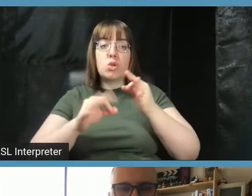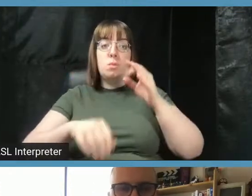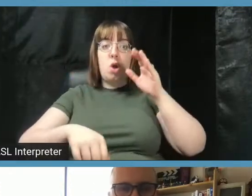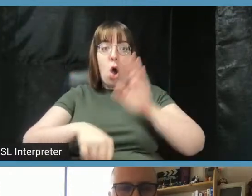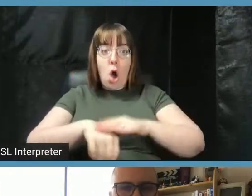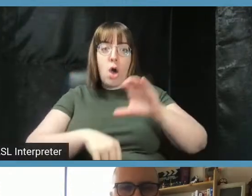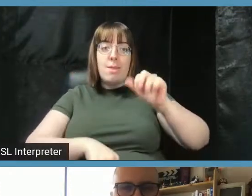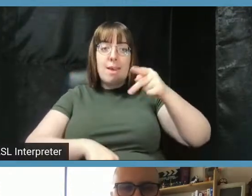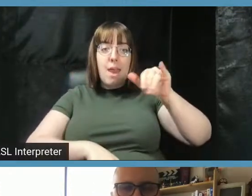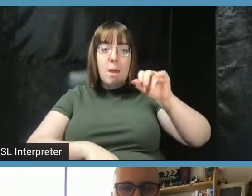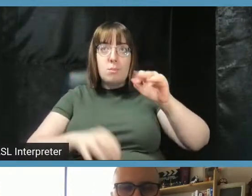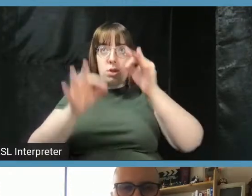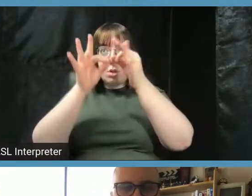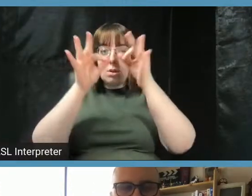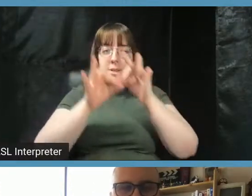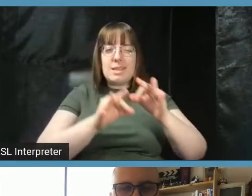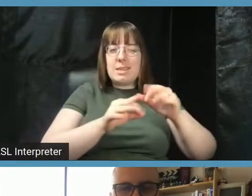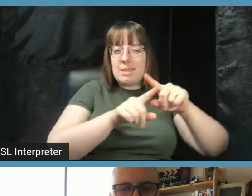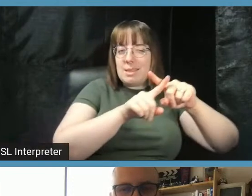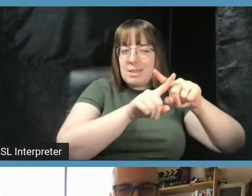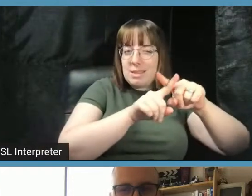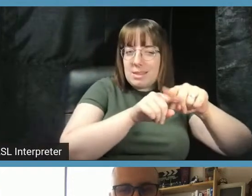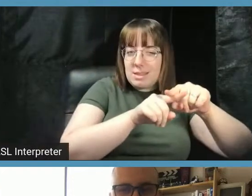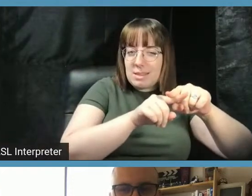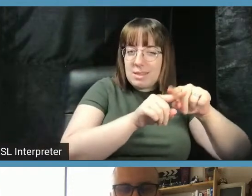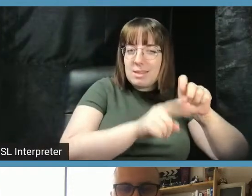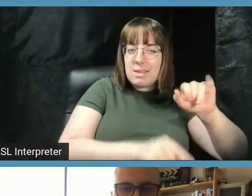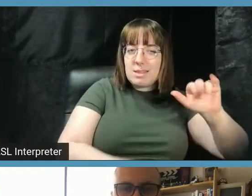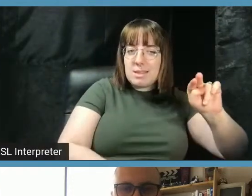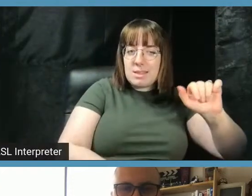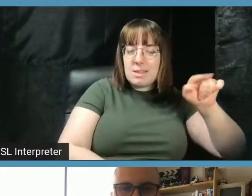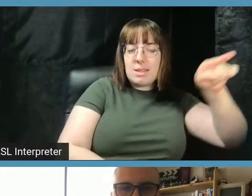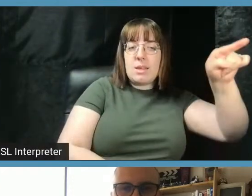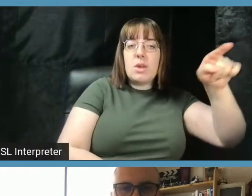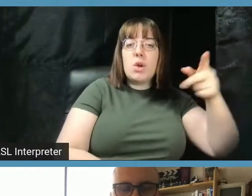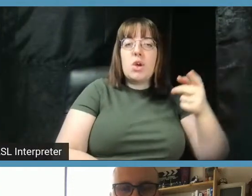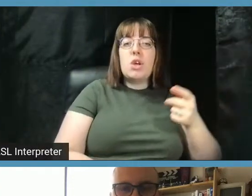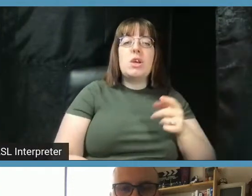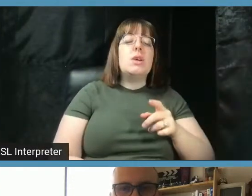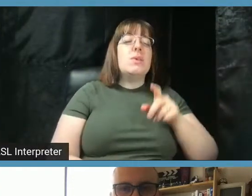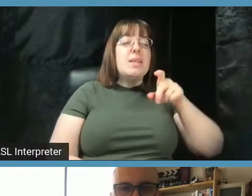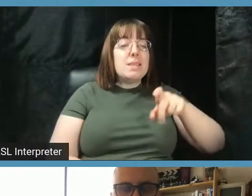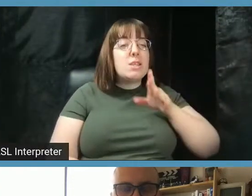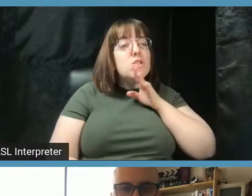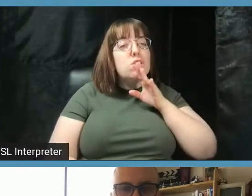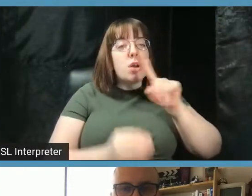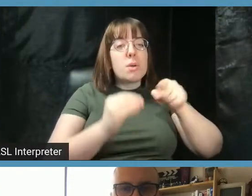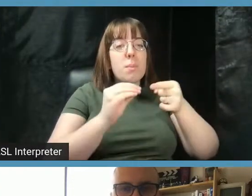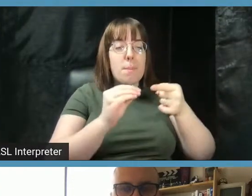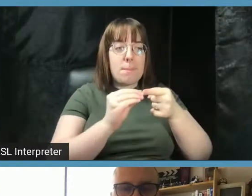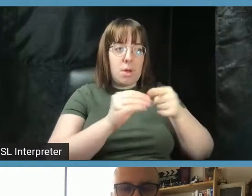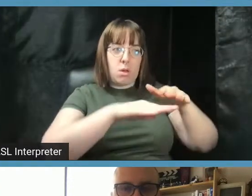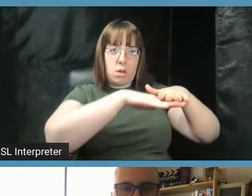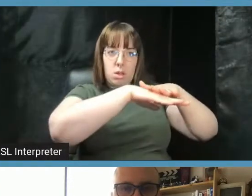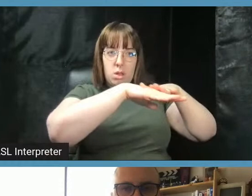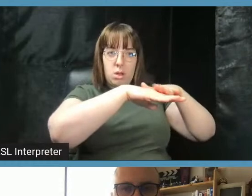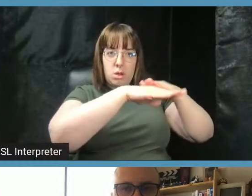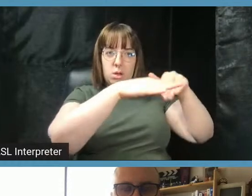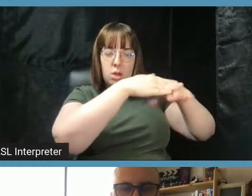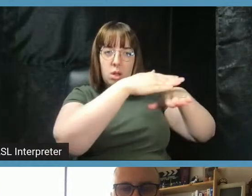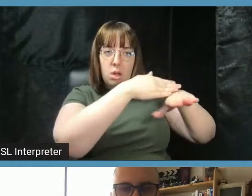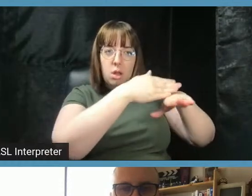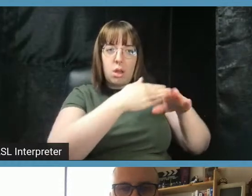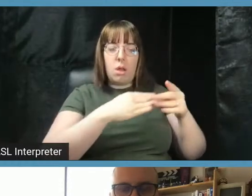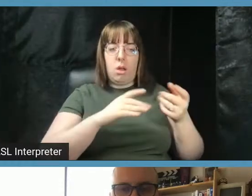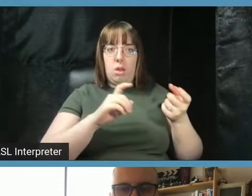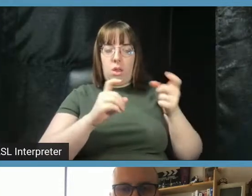Well, so it depends. We need to talk about surfaceability of alt text, because alt text or alternative text, the